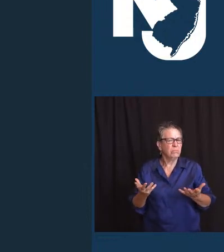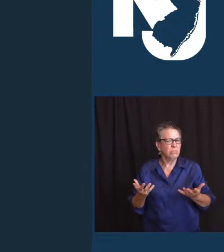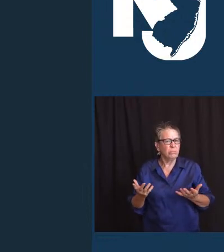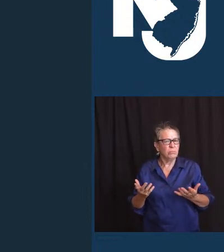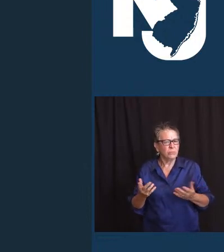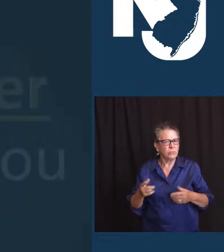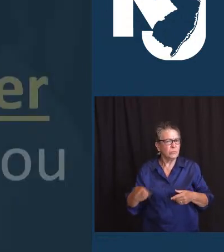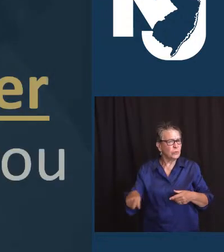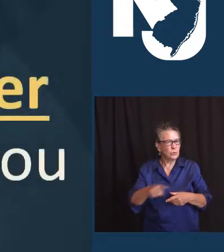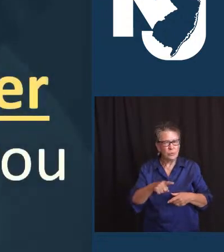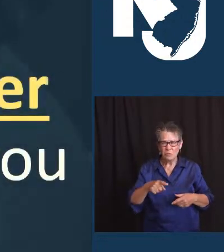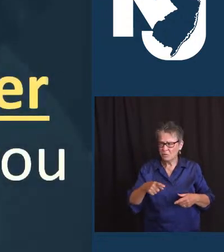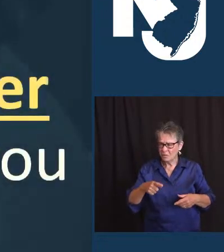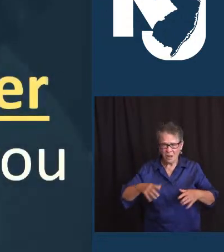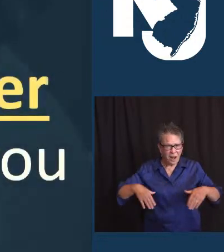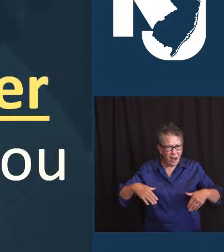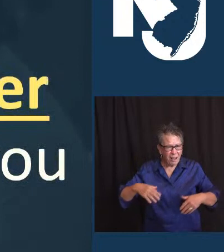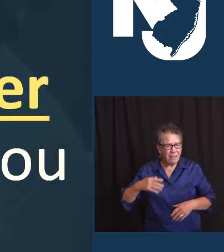So go to